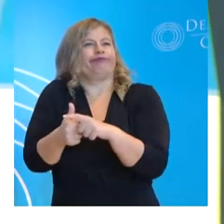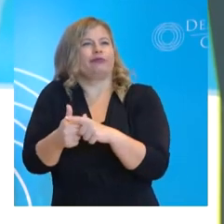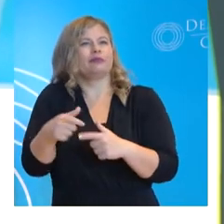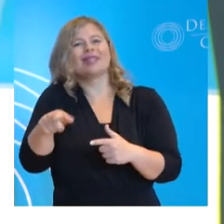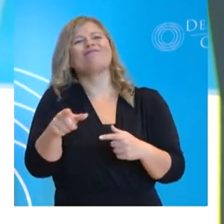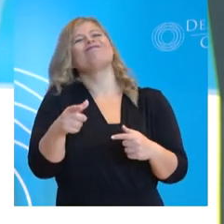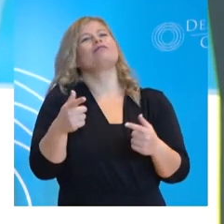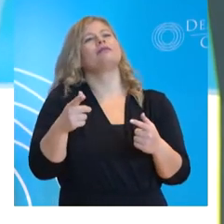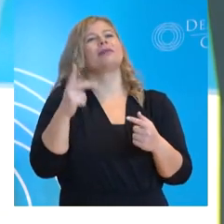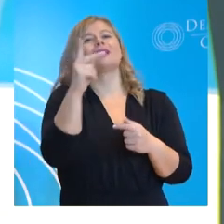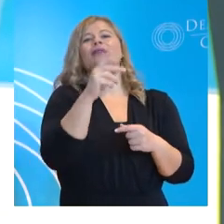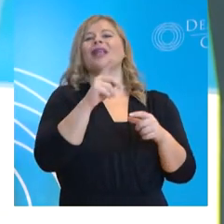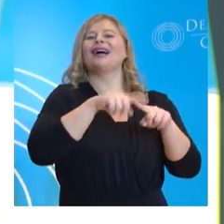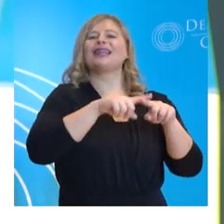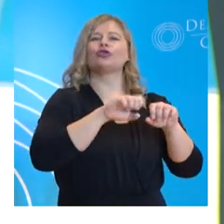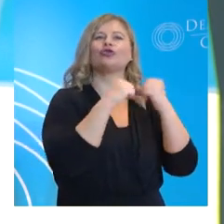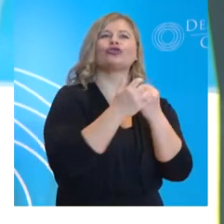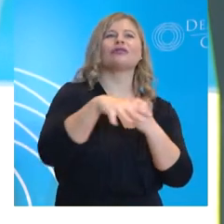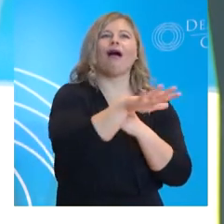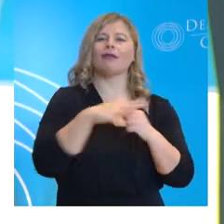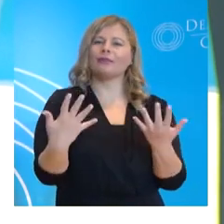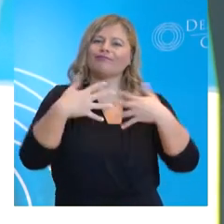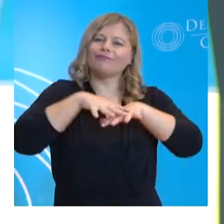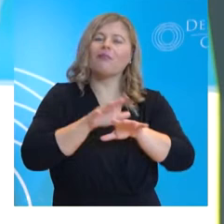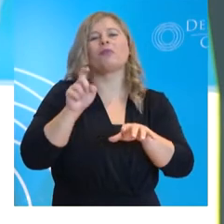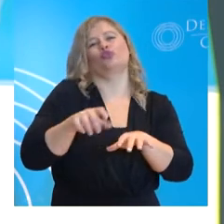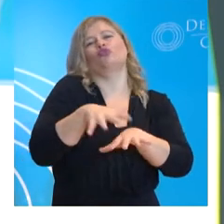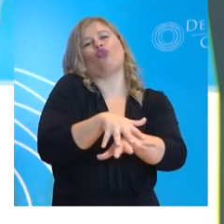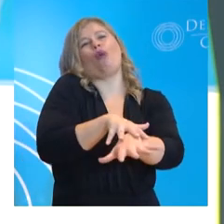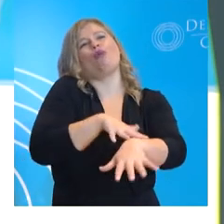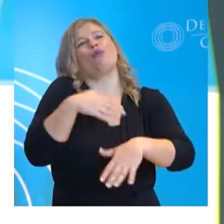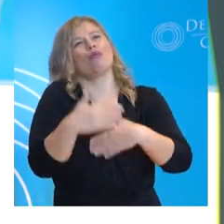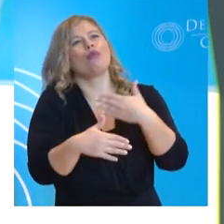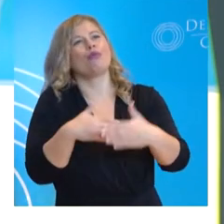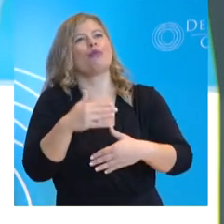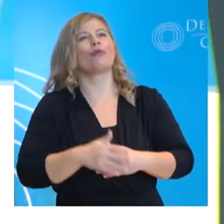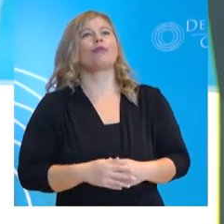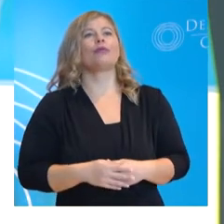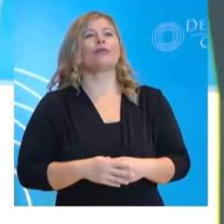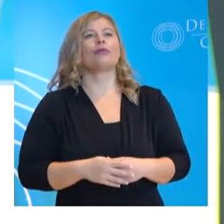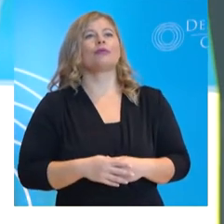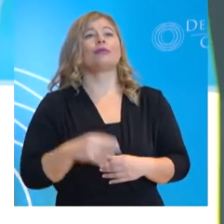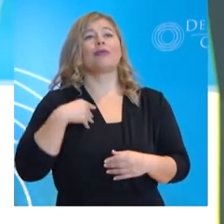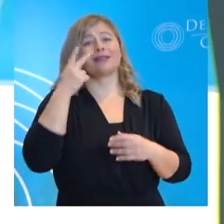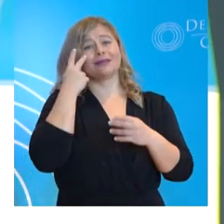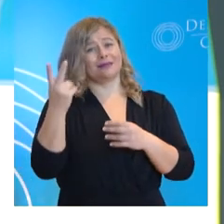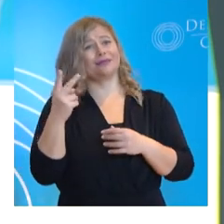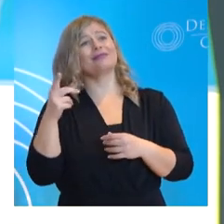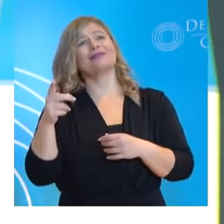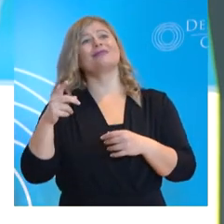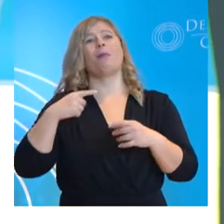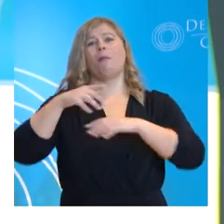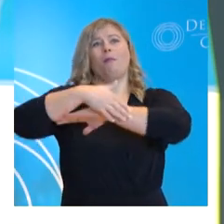see, I see no conflict between vigilantly defending our borders and, yes, intercepting